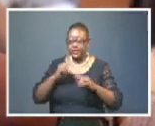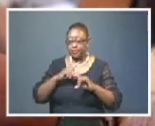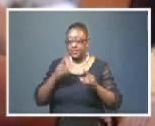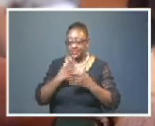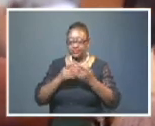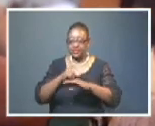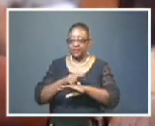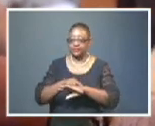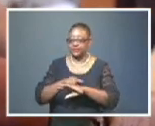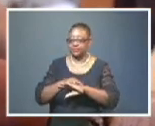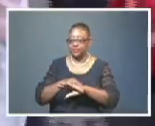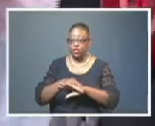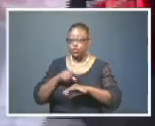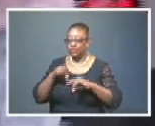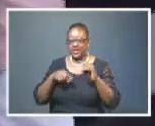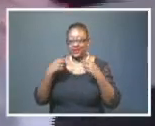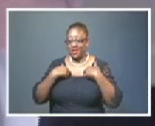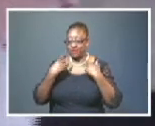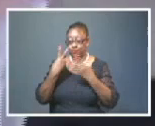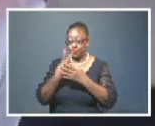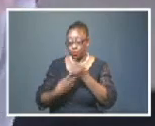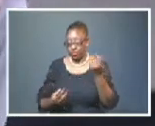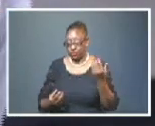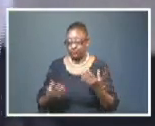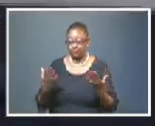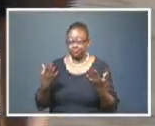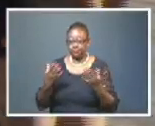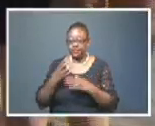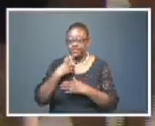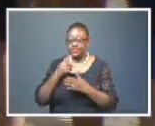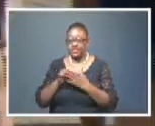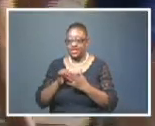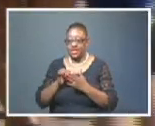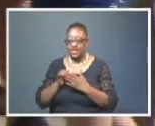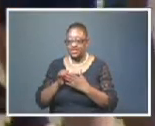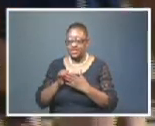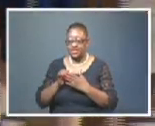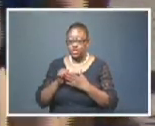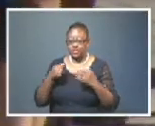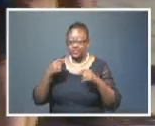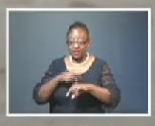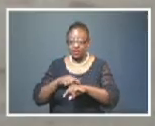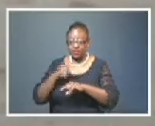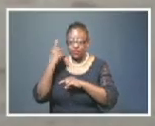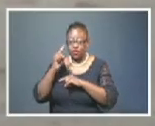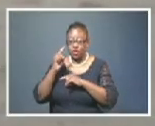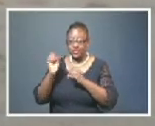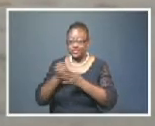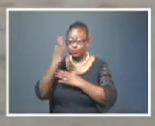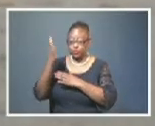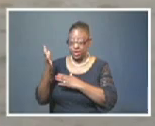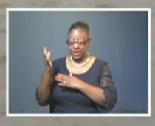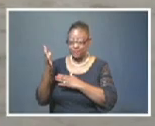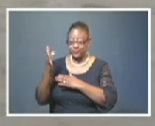sometimes you can't have both. Still, officials look towards a rather robust spring break season, their eyes set on